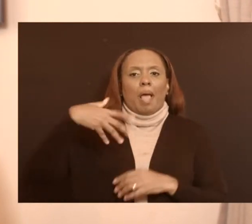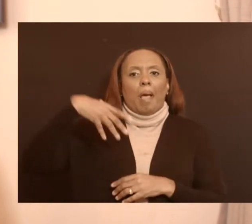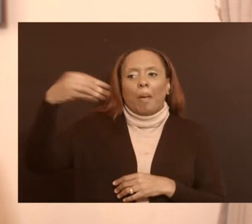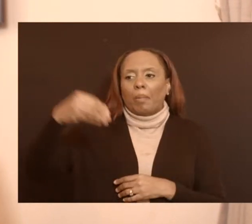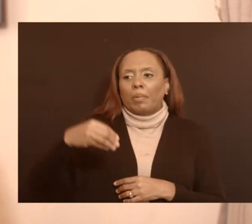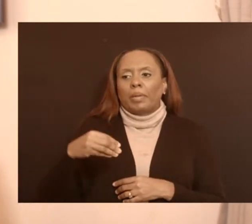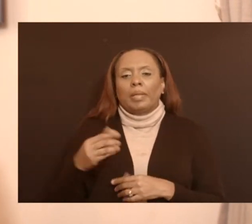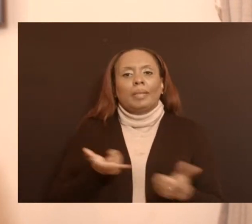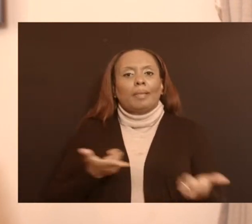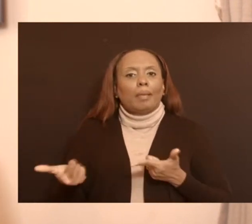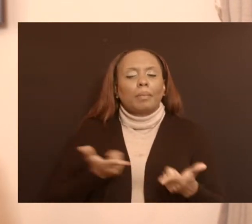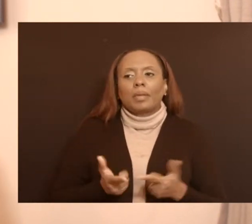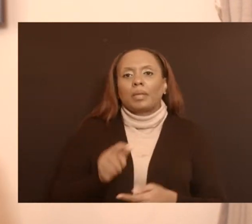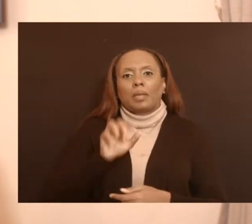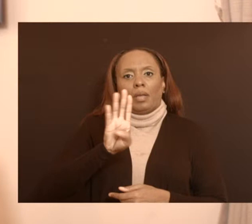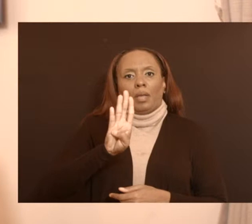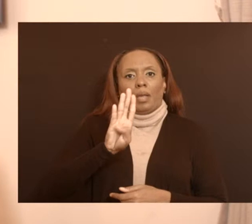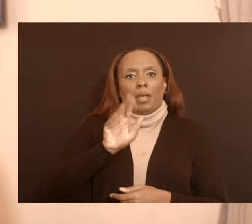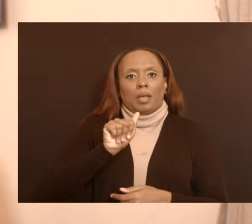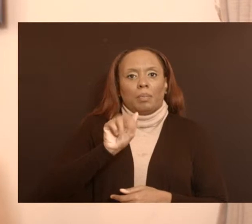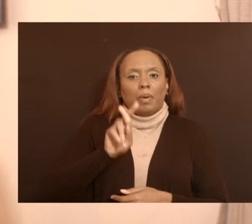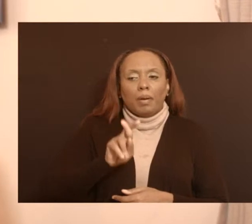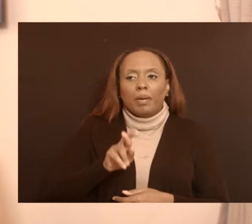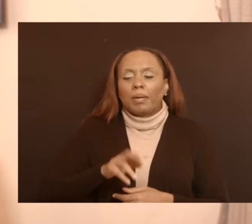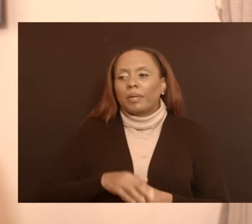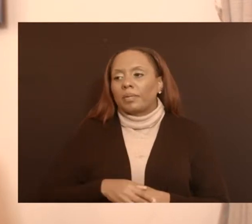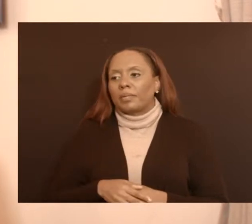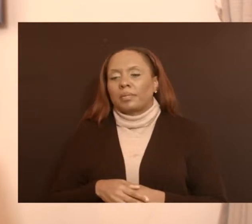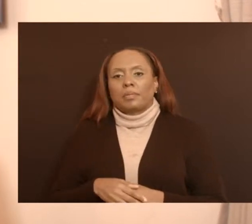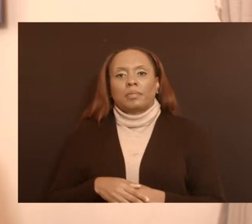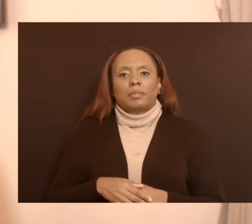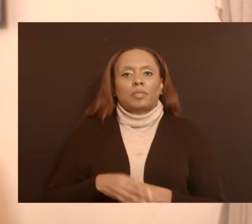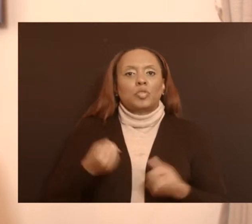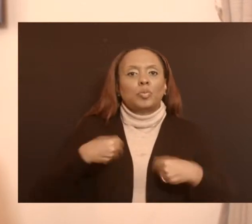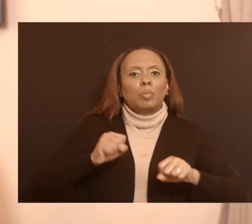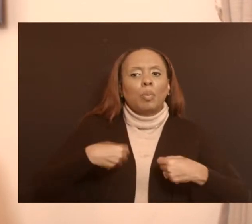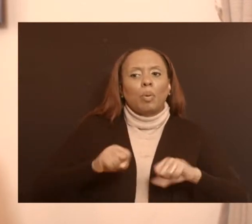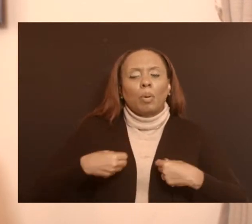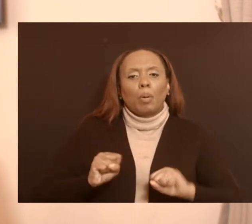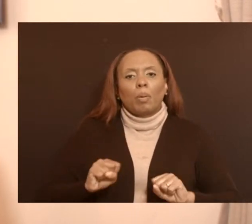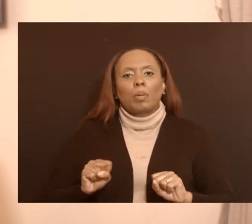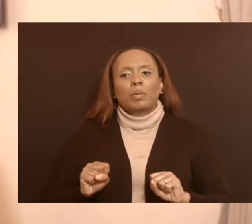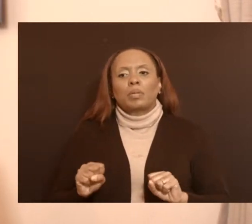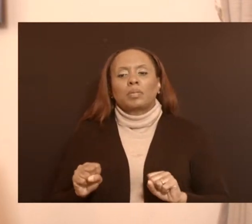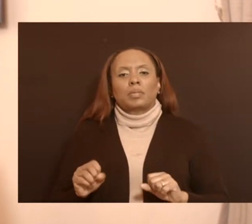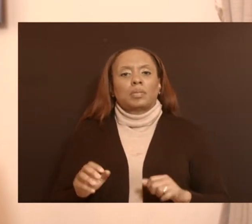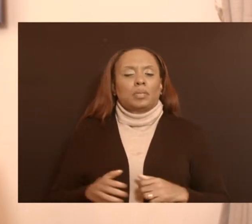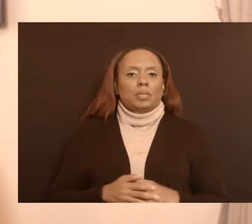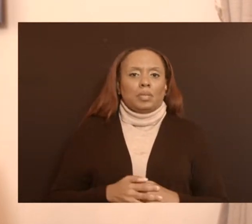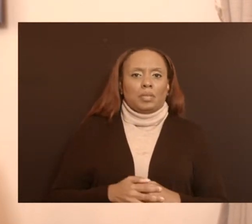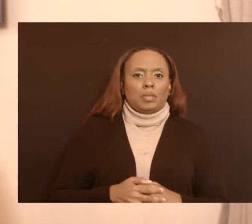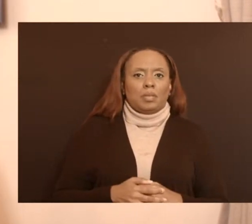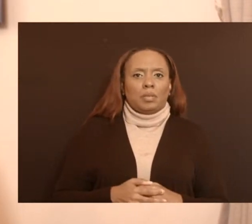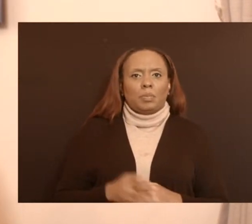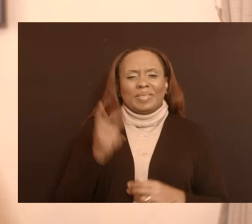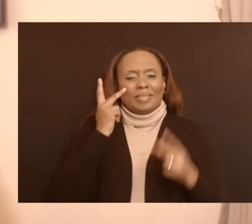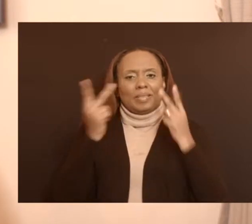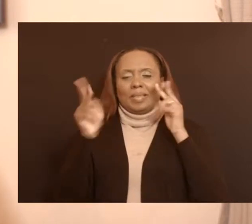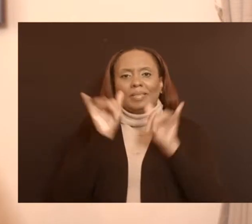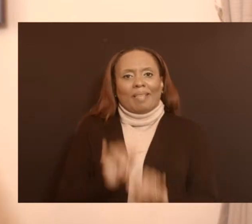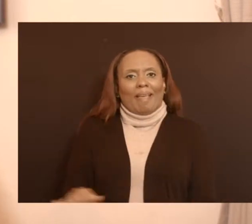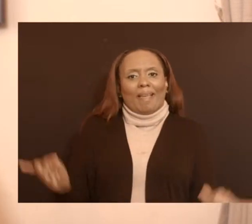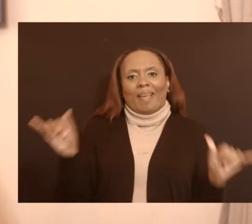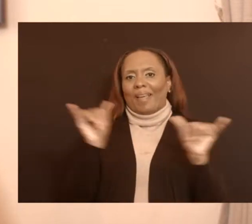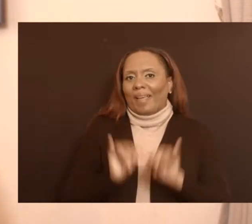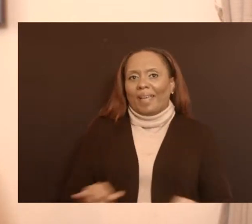bars, with respect to sporting events and so on. And we're starting to see the same thing,